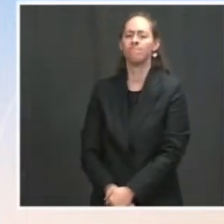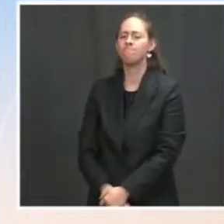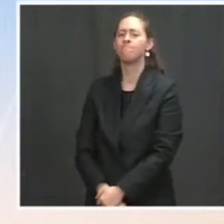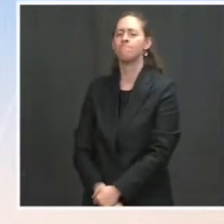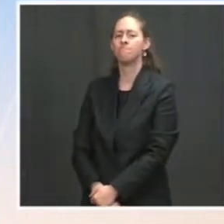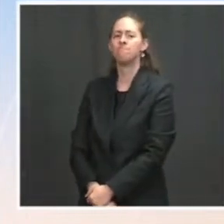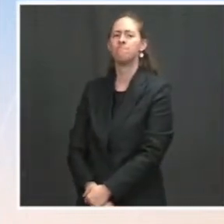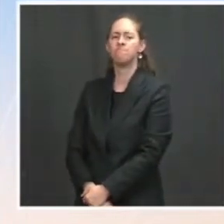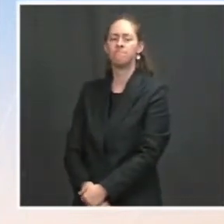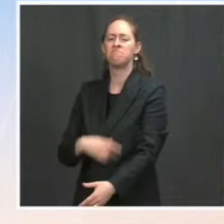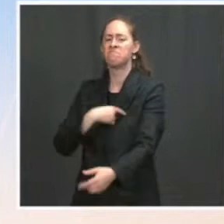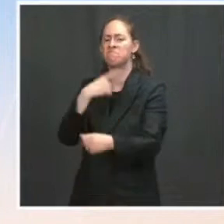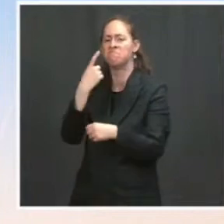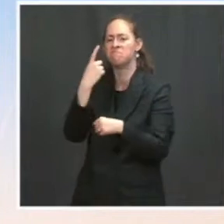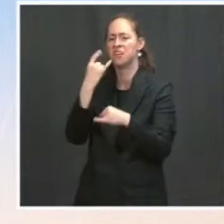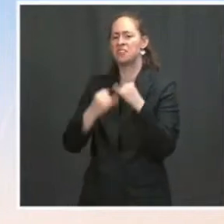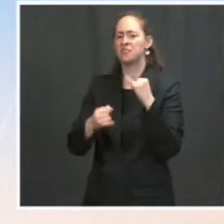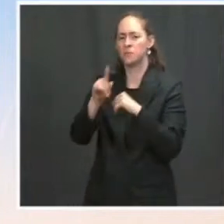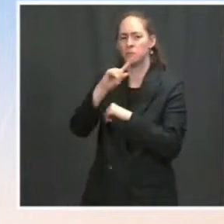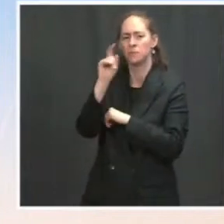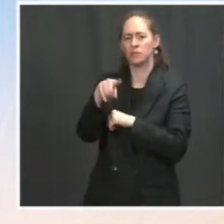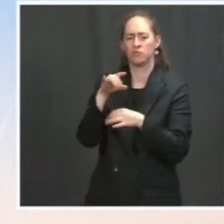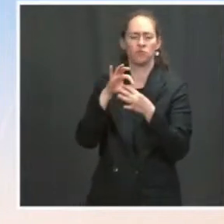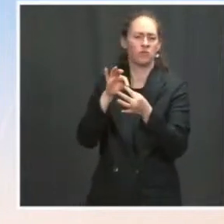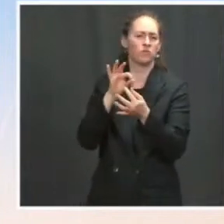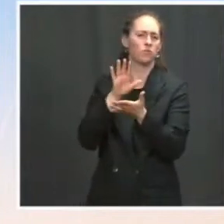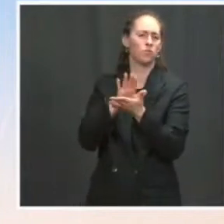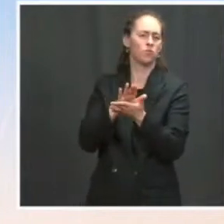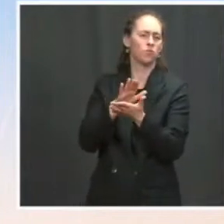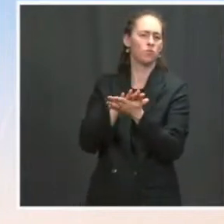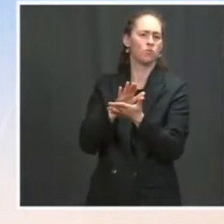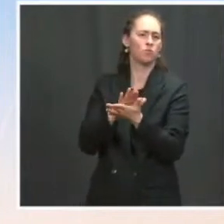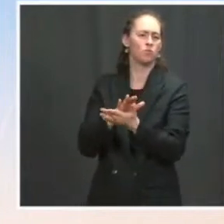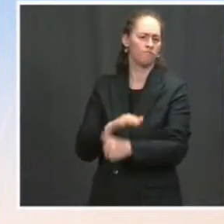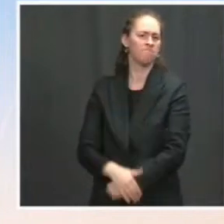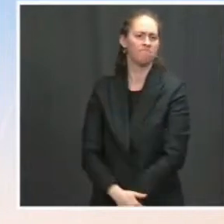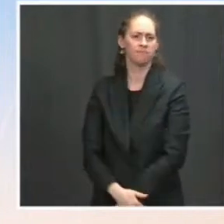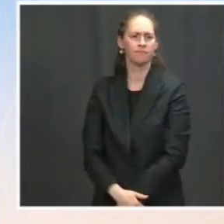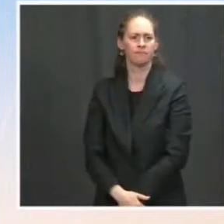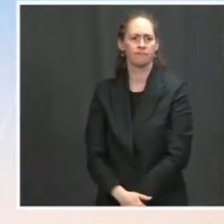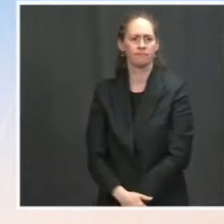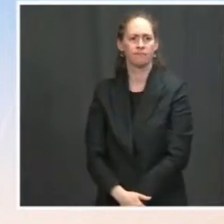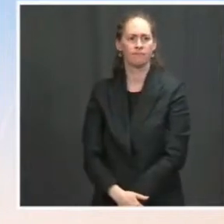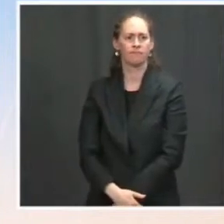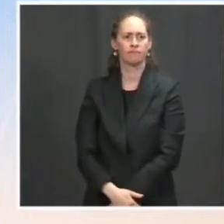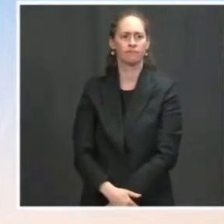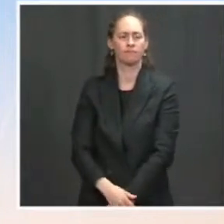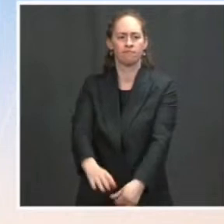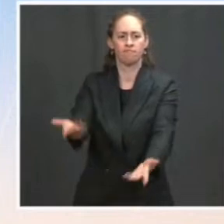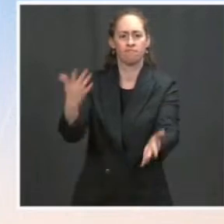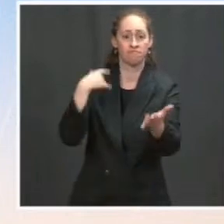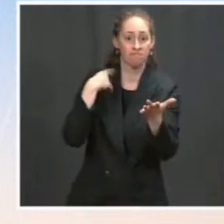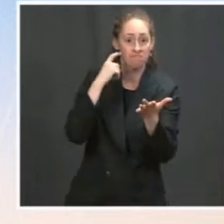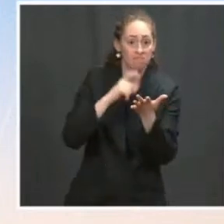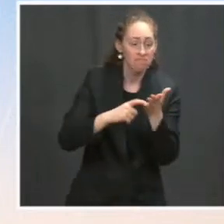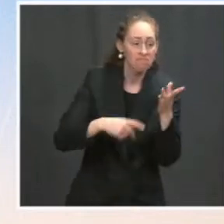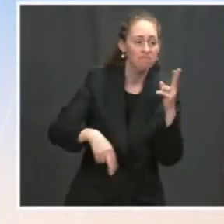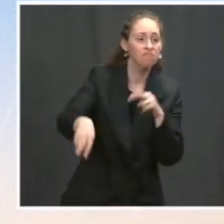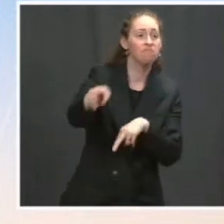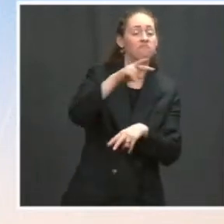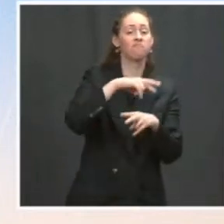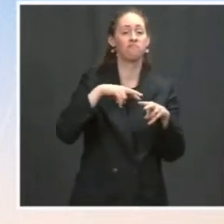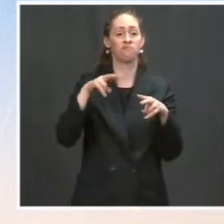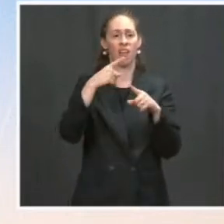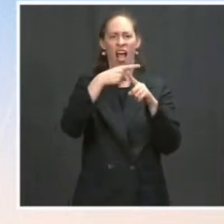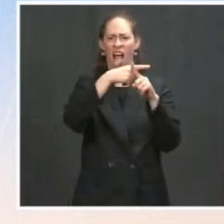Black children, or half of them have gone back to school. About 2/3 of Asian American children have enrolled in remote school, compared to